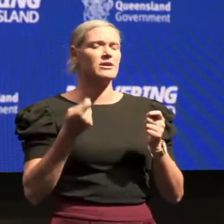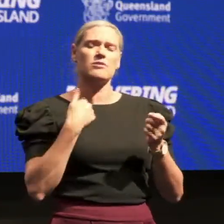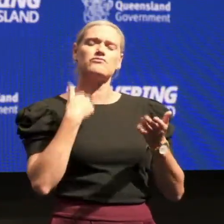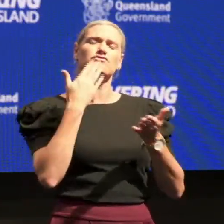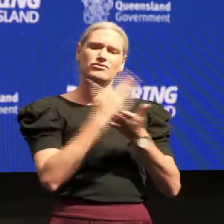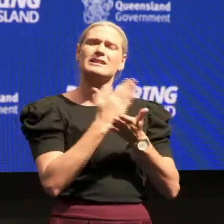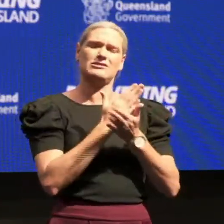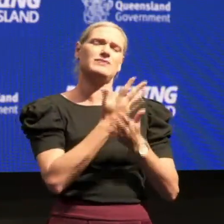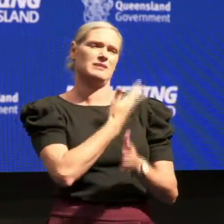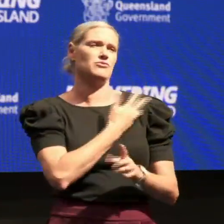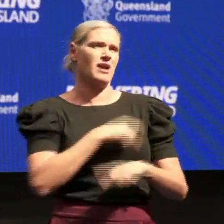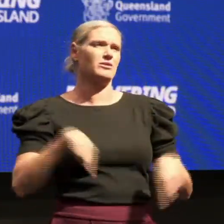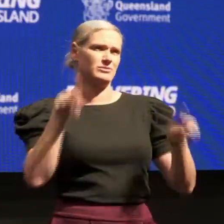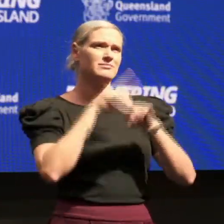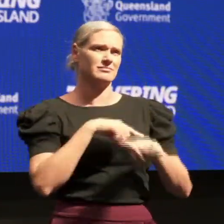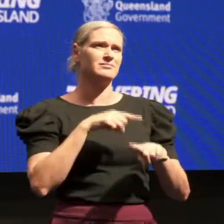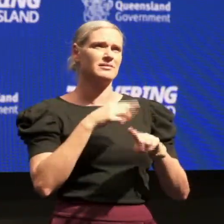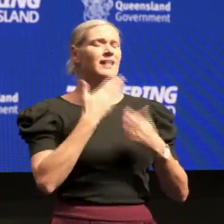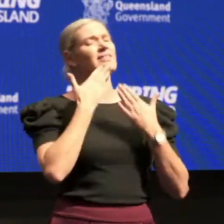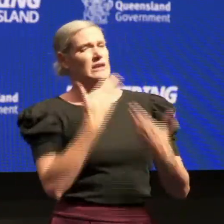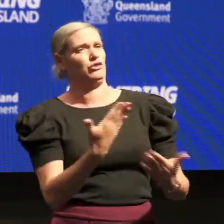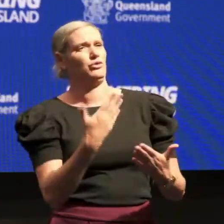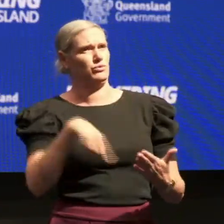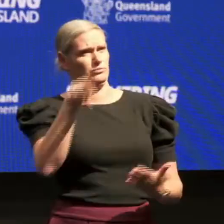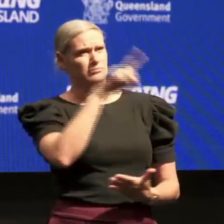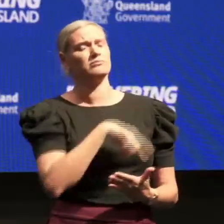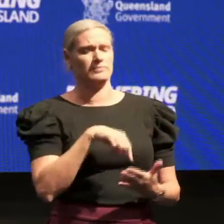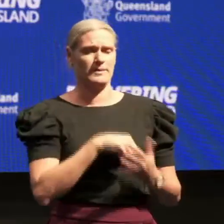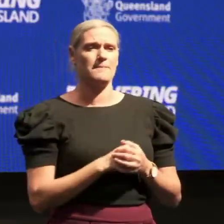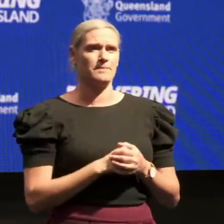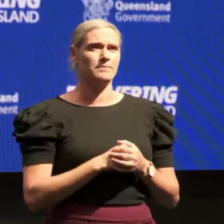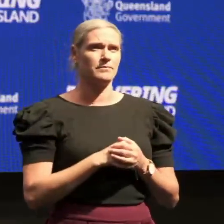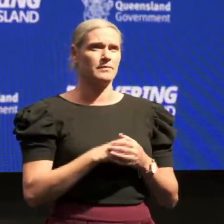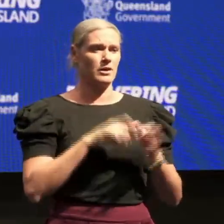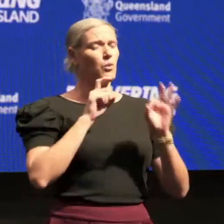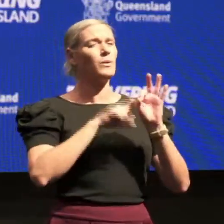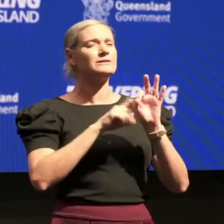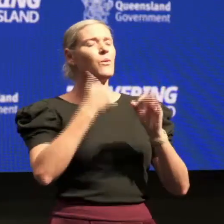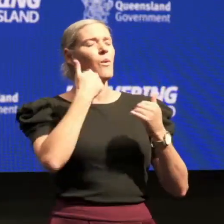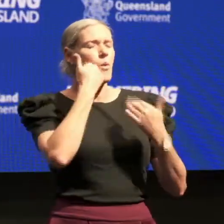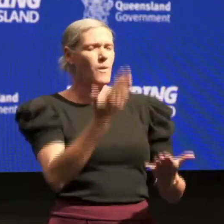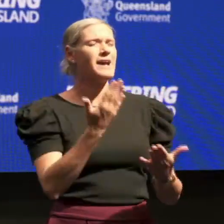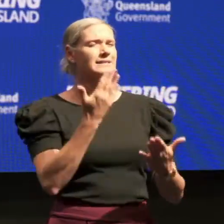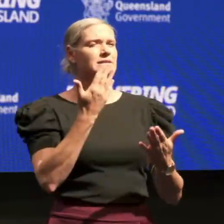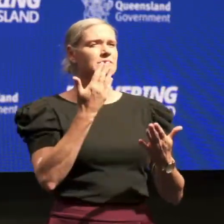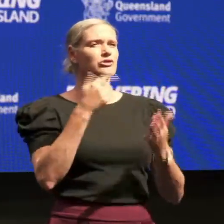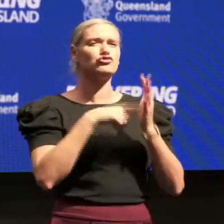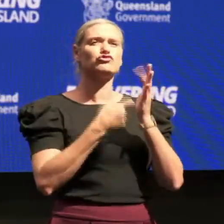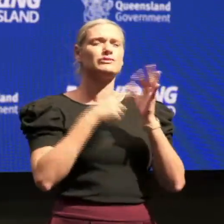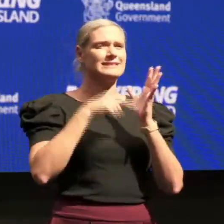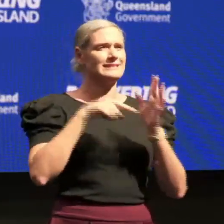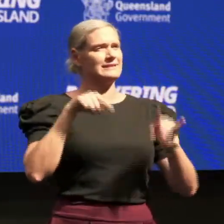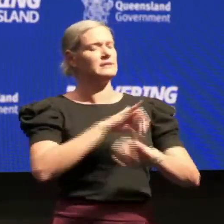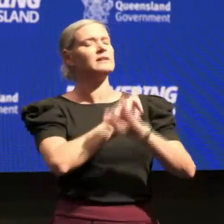in the local area. And I just want to express my gratitude for that and in the way that Queenslanders always conduct themselves in these